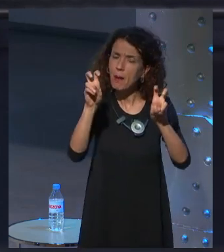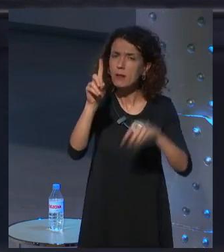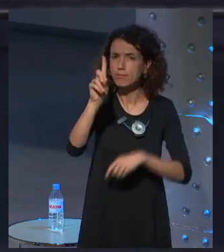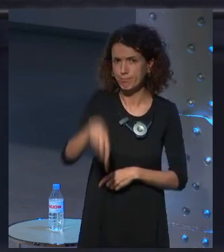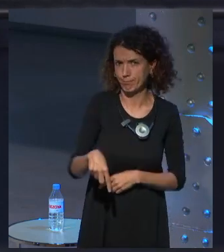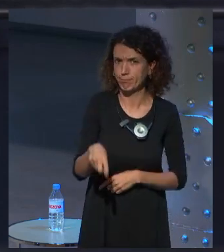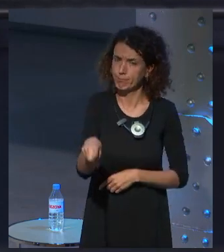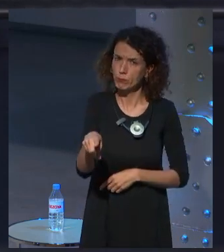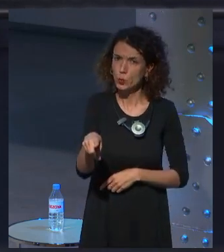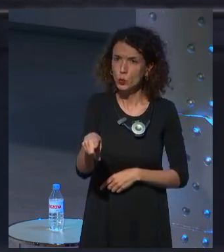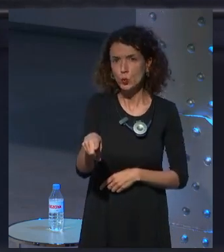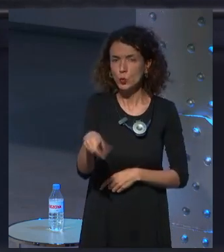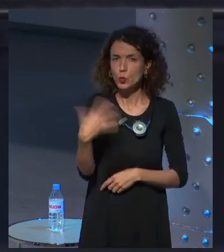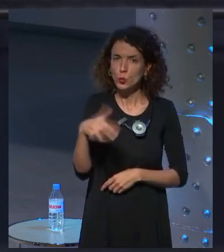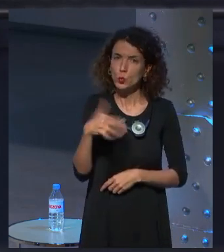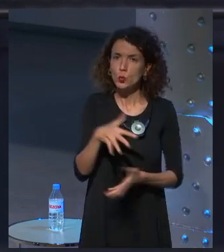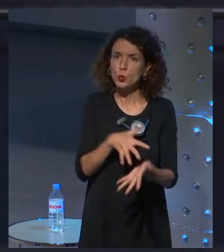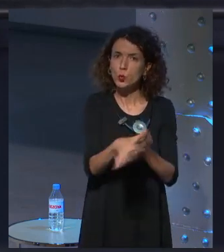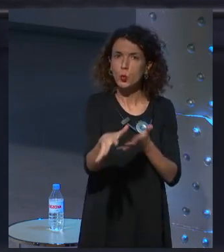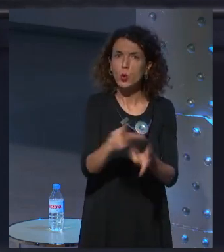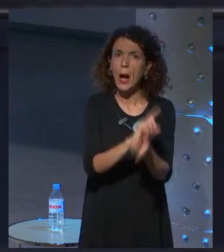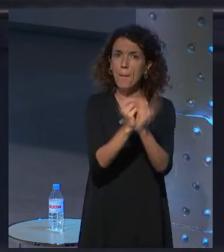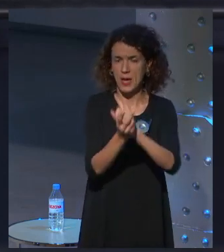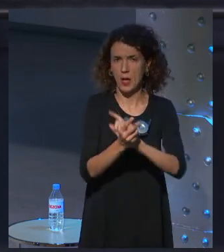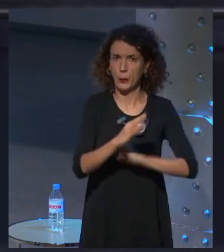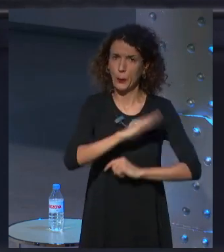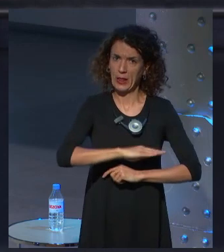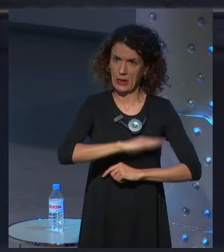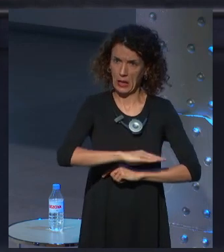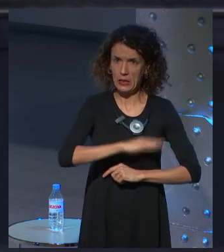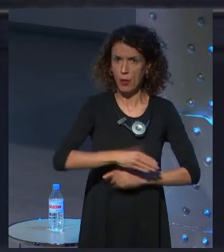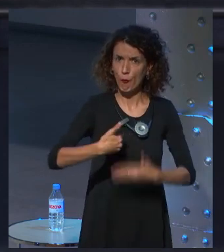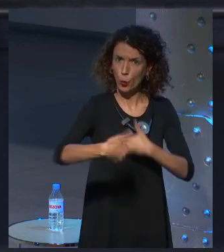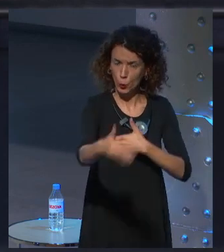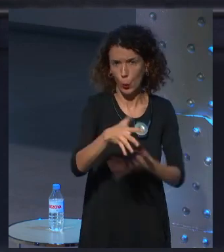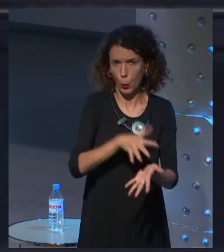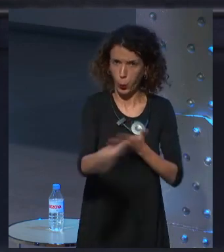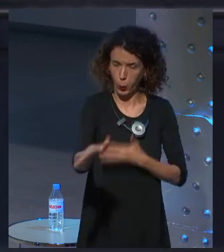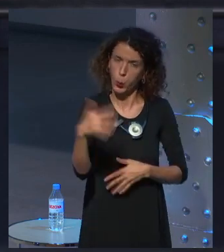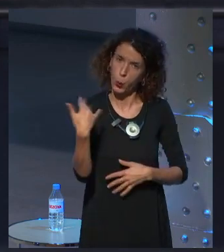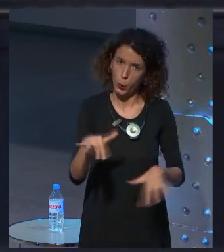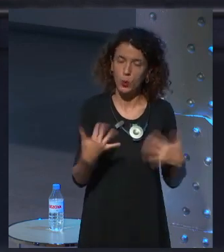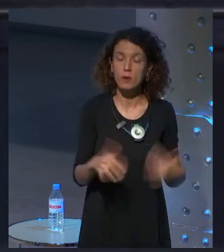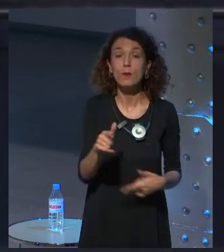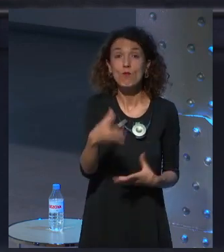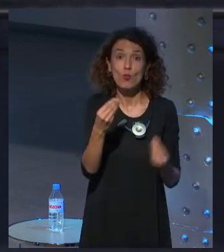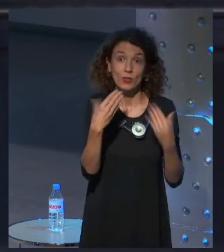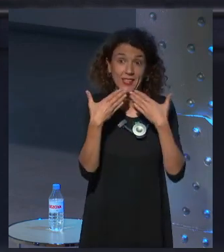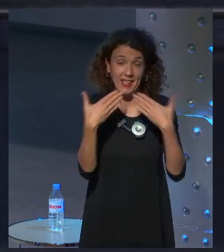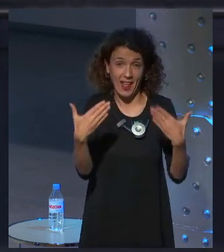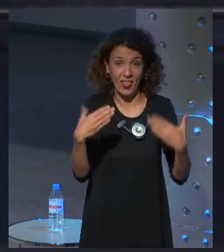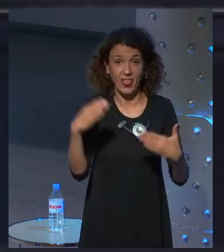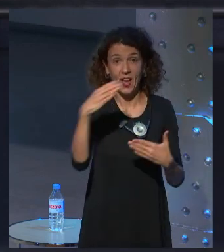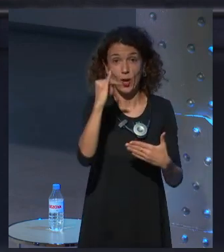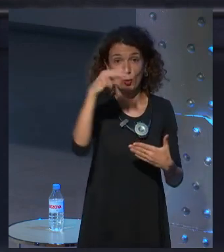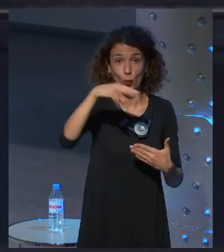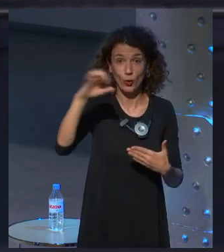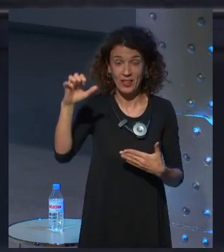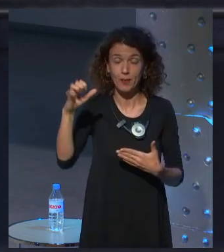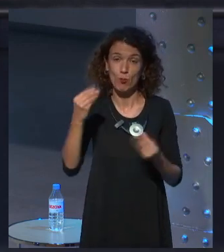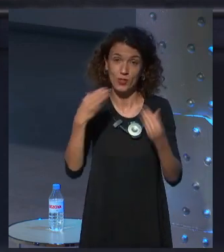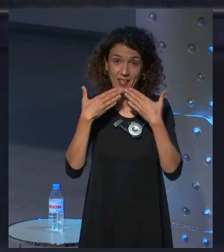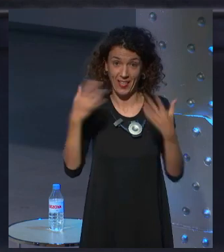here at Fundación Telefónica, but which is also a topic that is going to change radically in the future through the use of technology. I wanted to